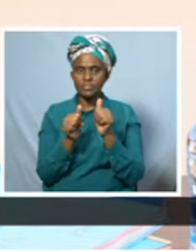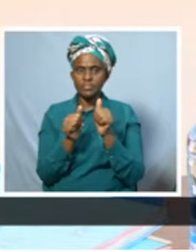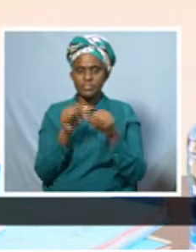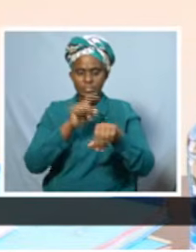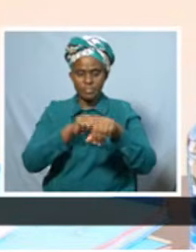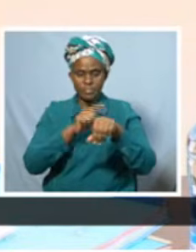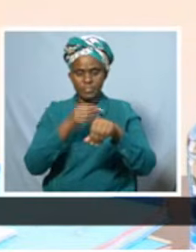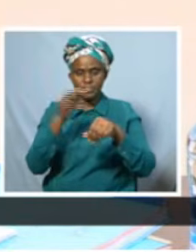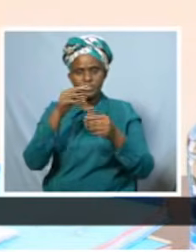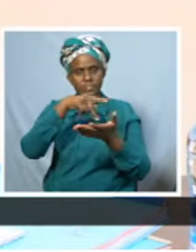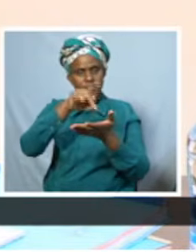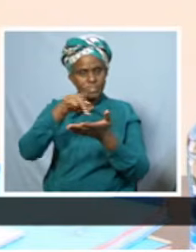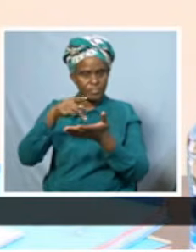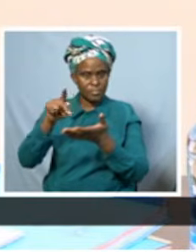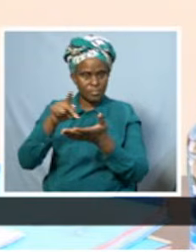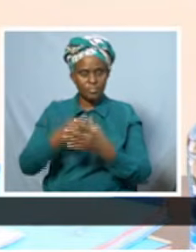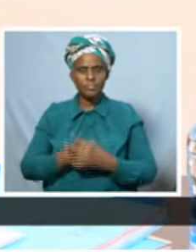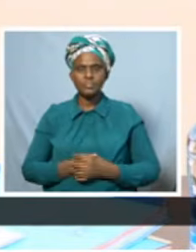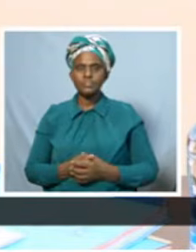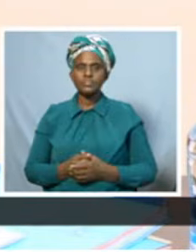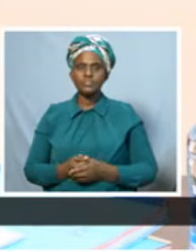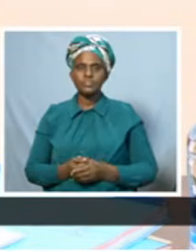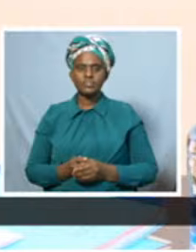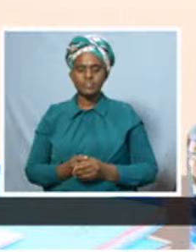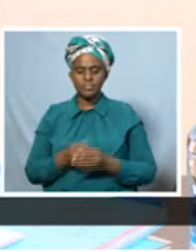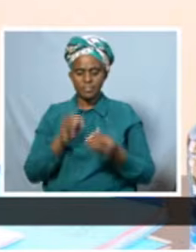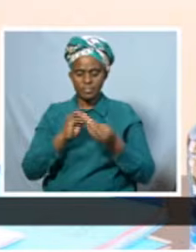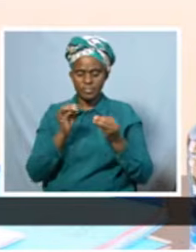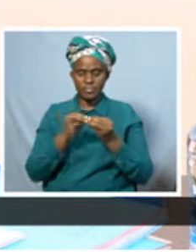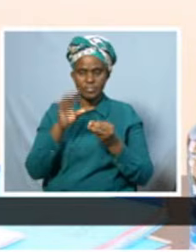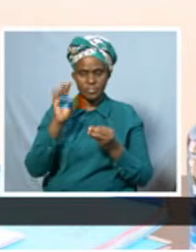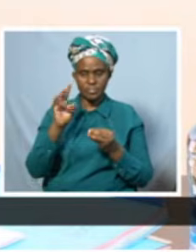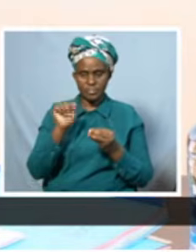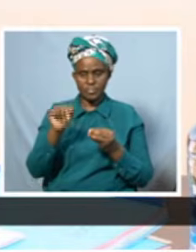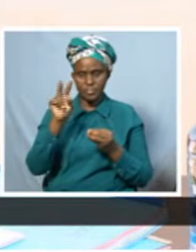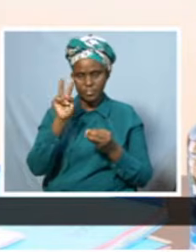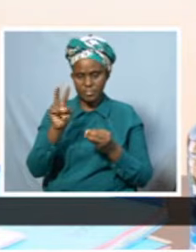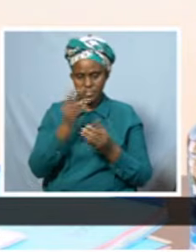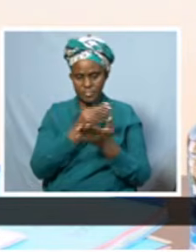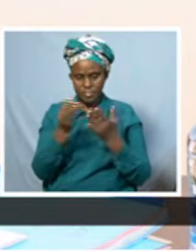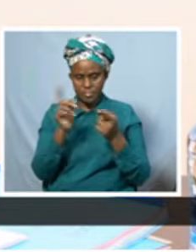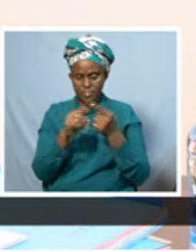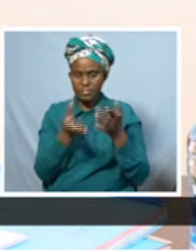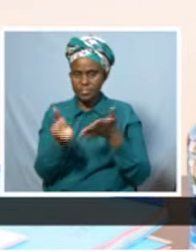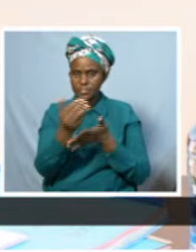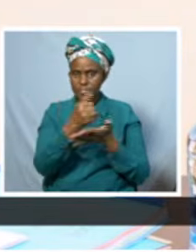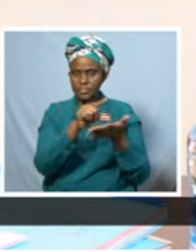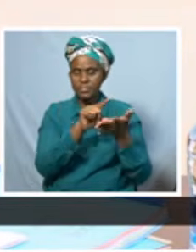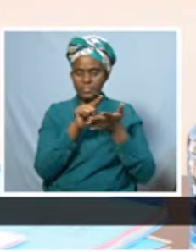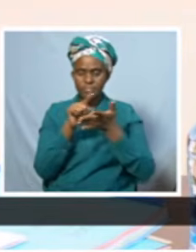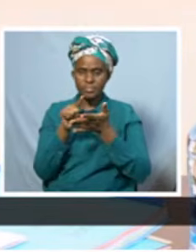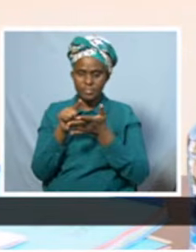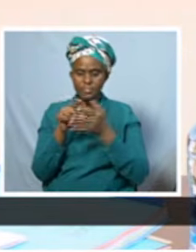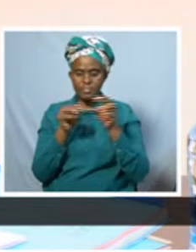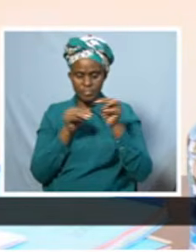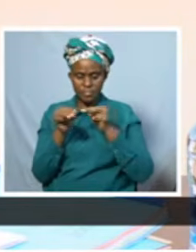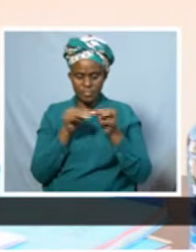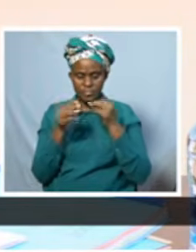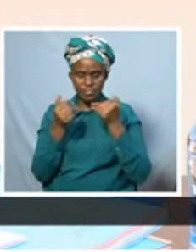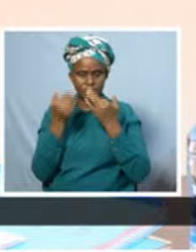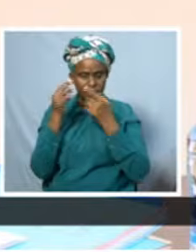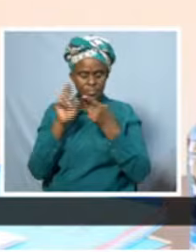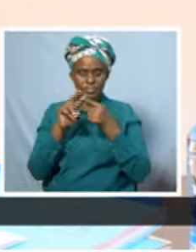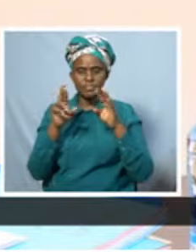at the time of payment. Appendix 7.2, failure to recover loans. Management wishes